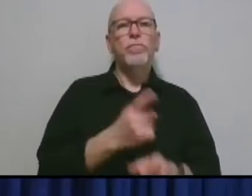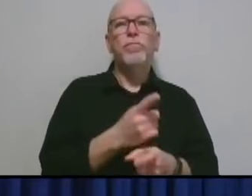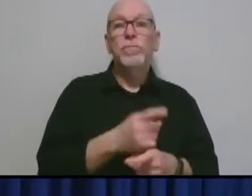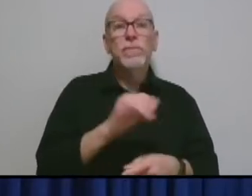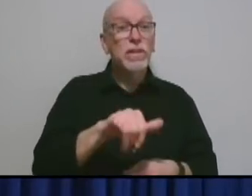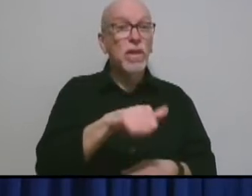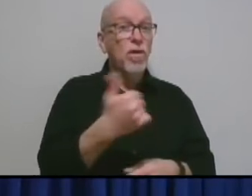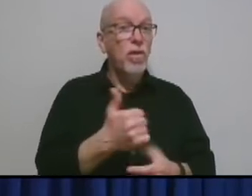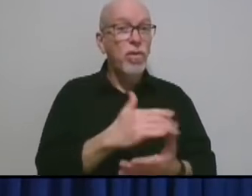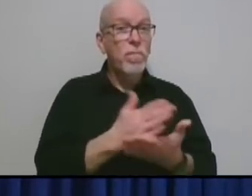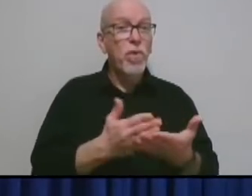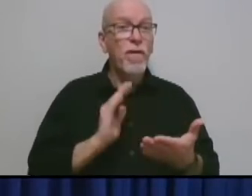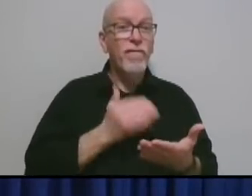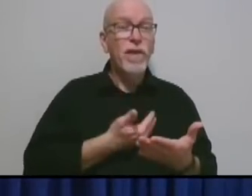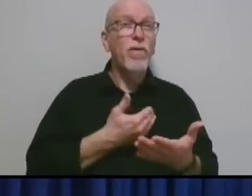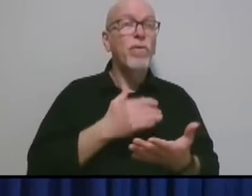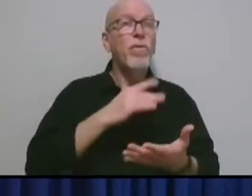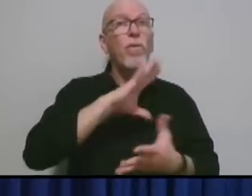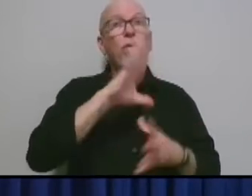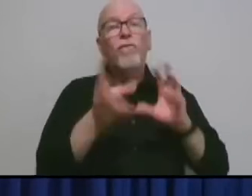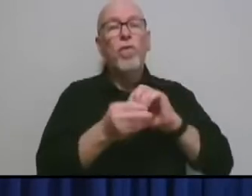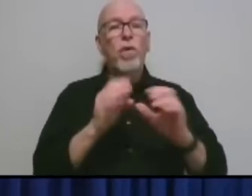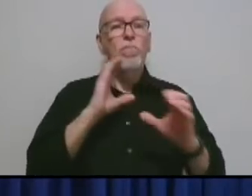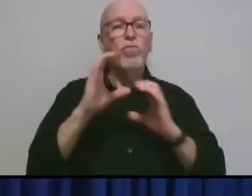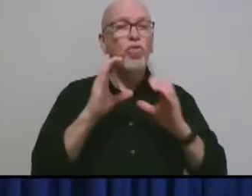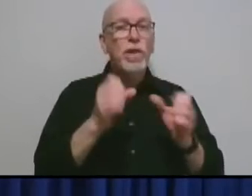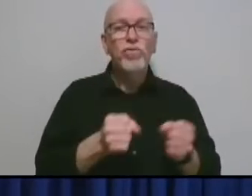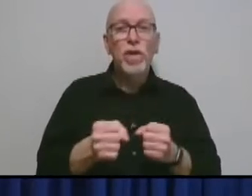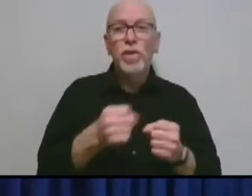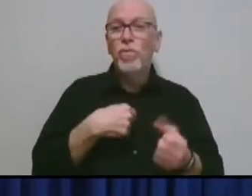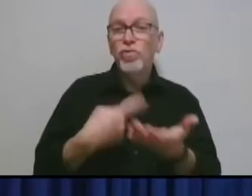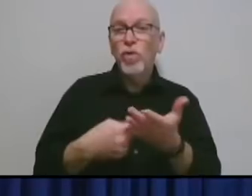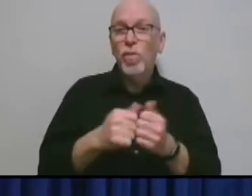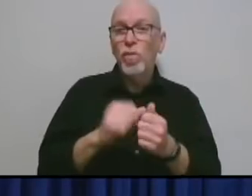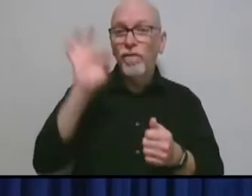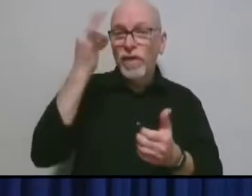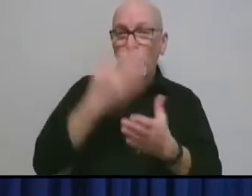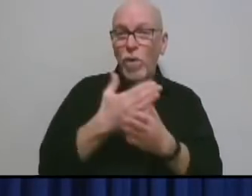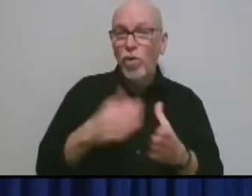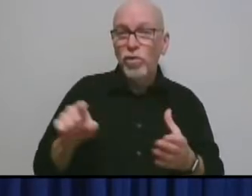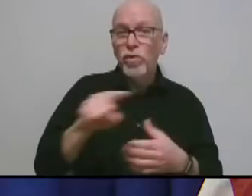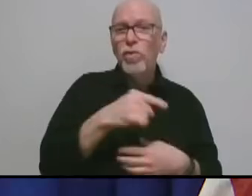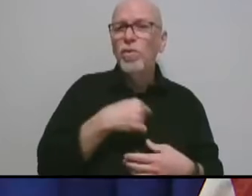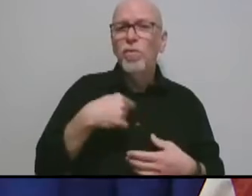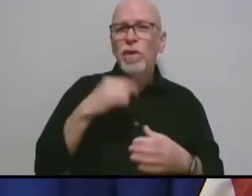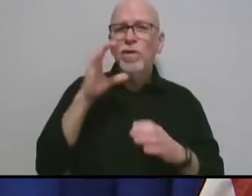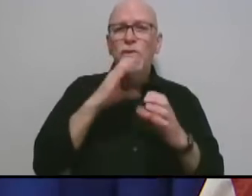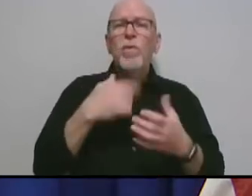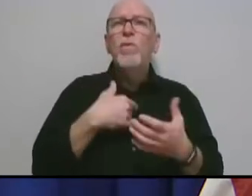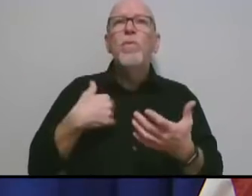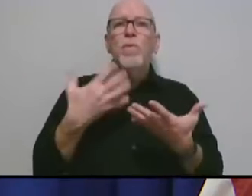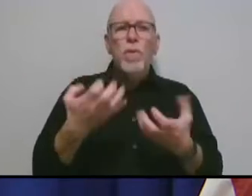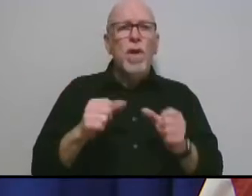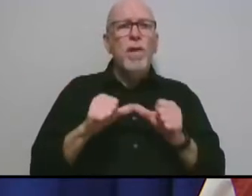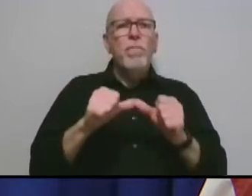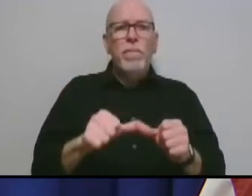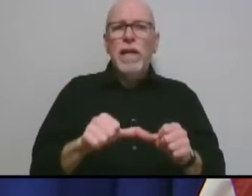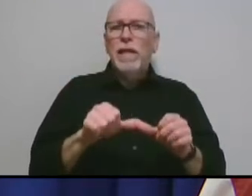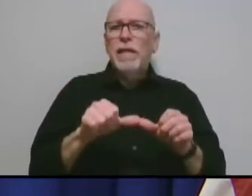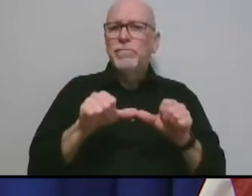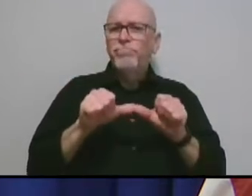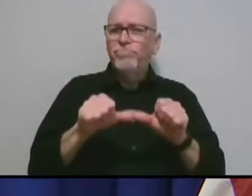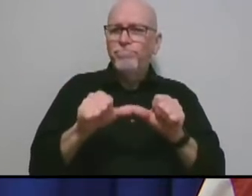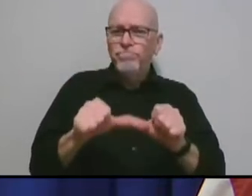our overall communication strategy when we're talking to our federal partners, is to seek, we want to remain as consistent